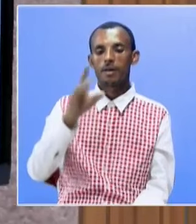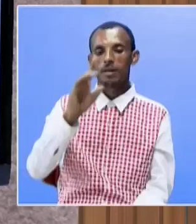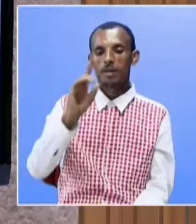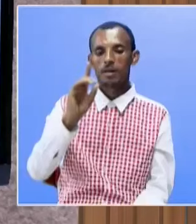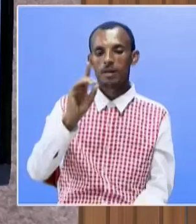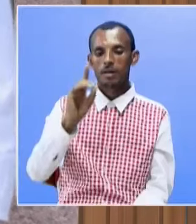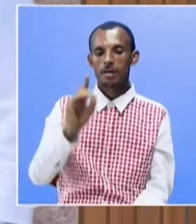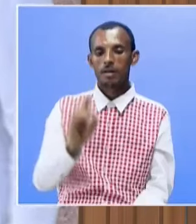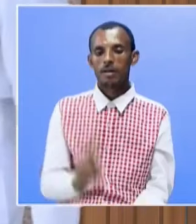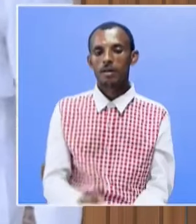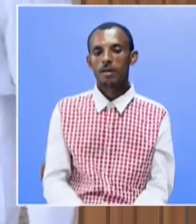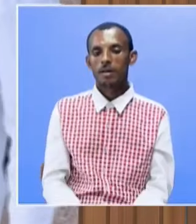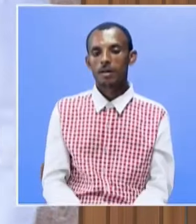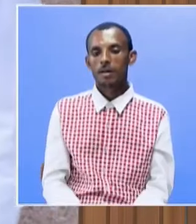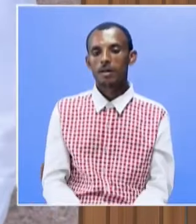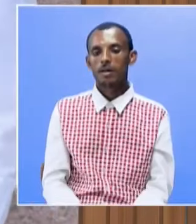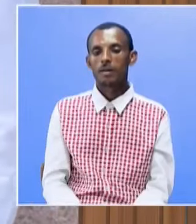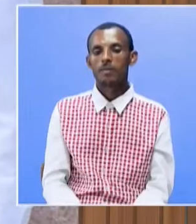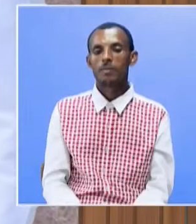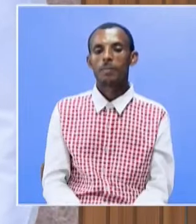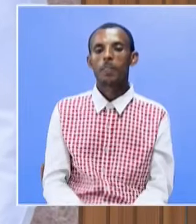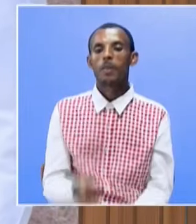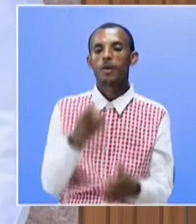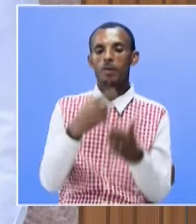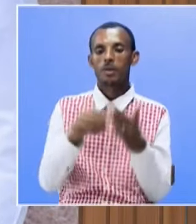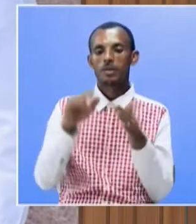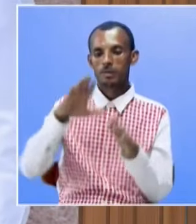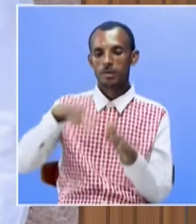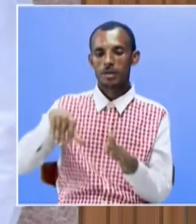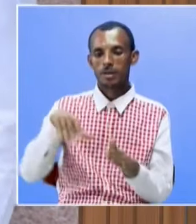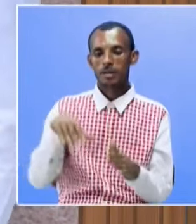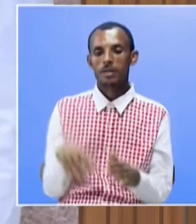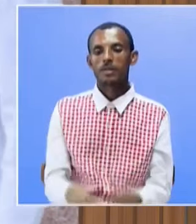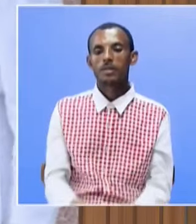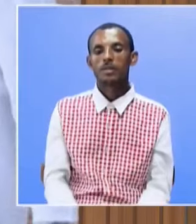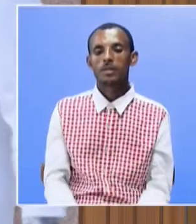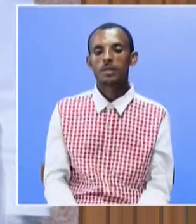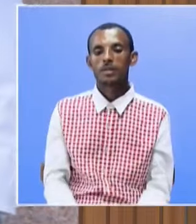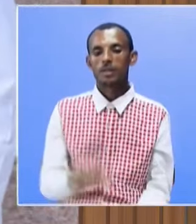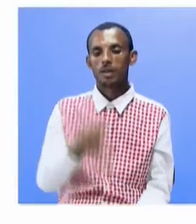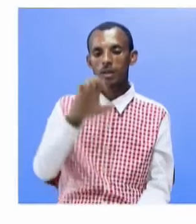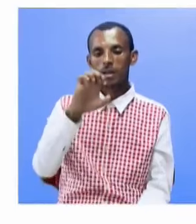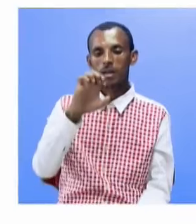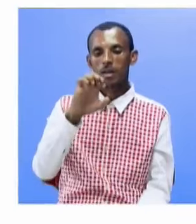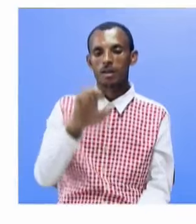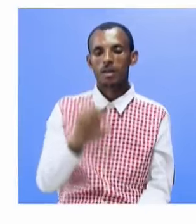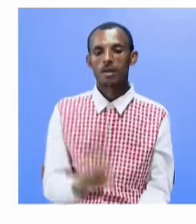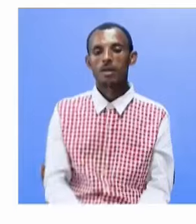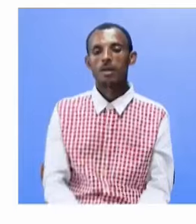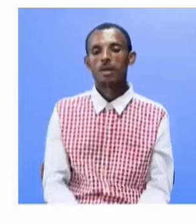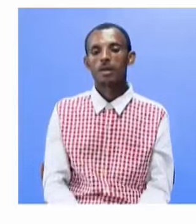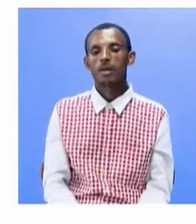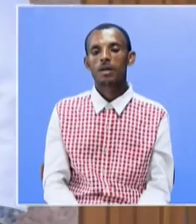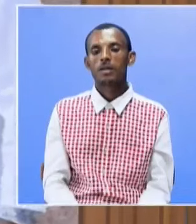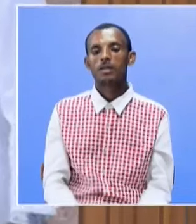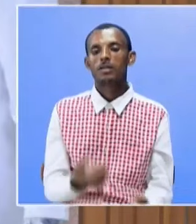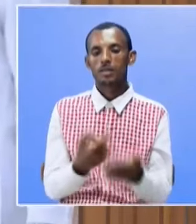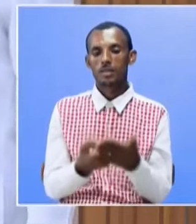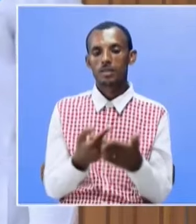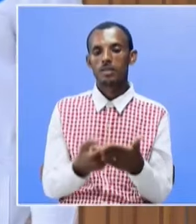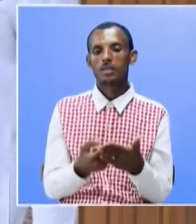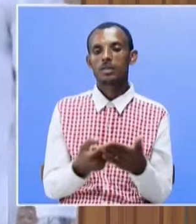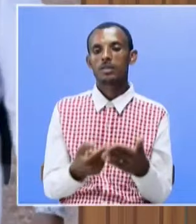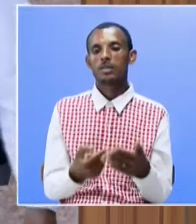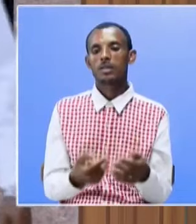FD. So what's remaining? FD, the remaining letter is E. So this is the